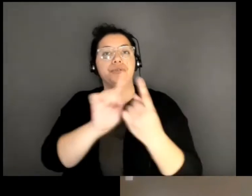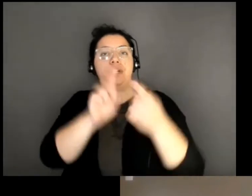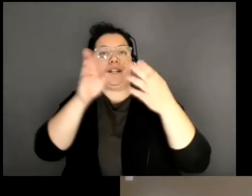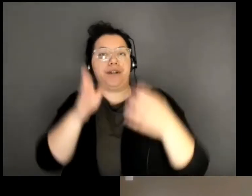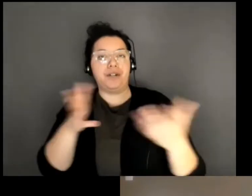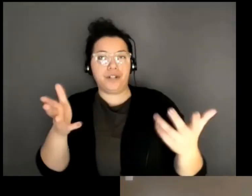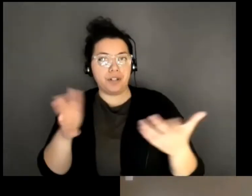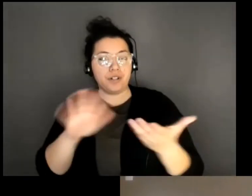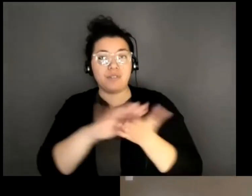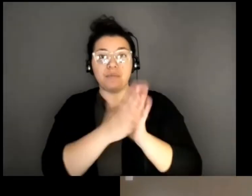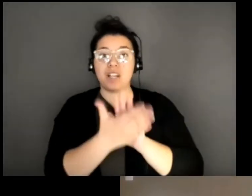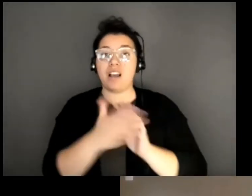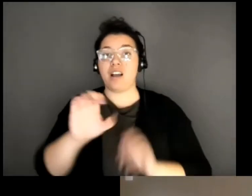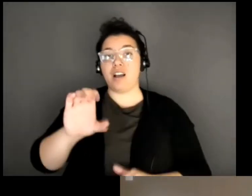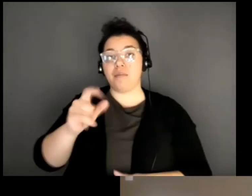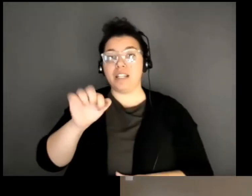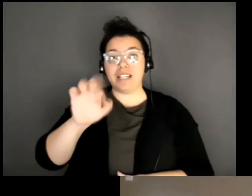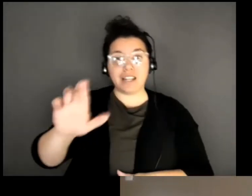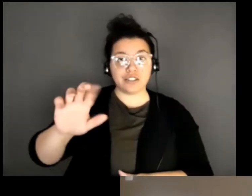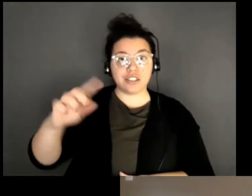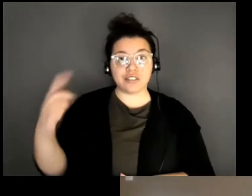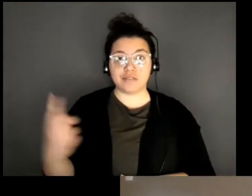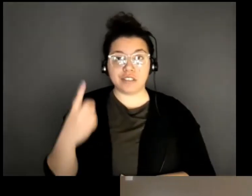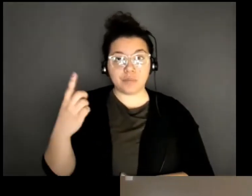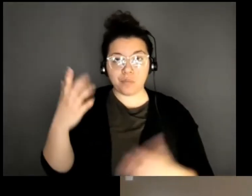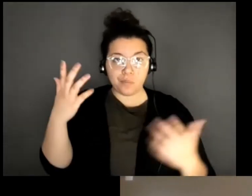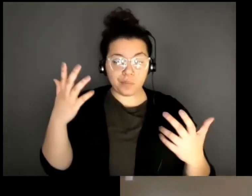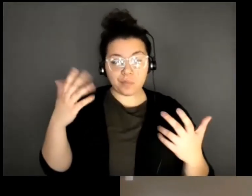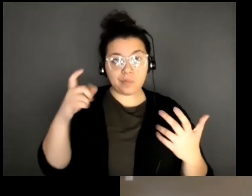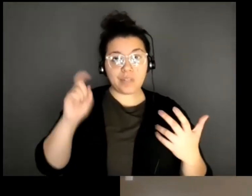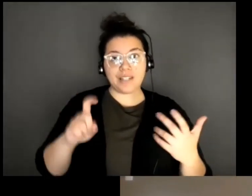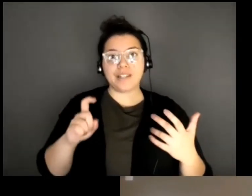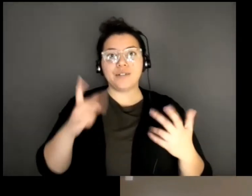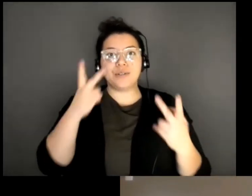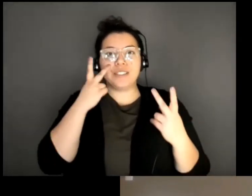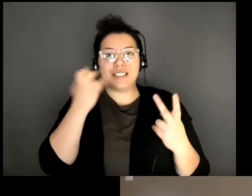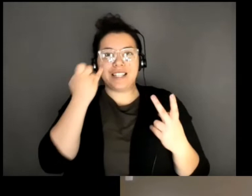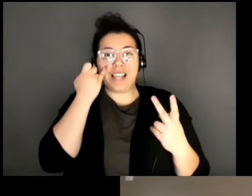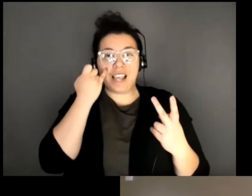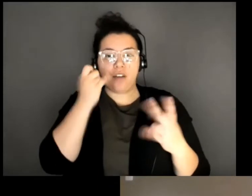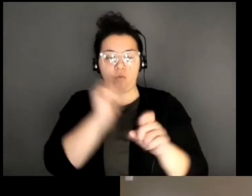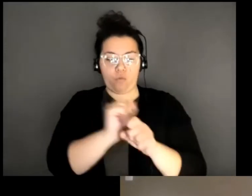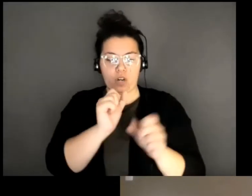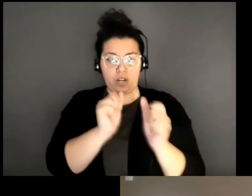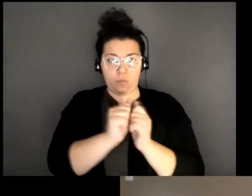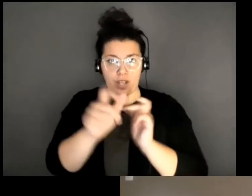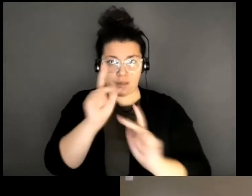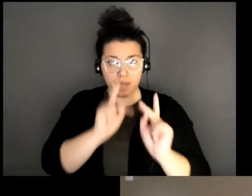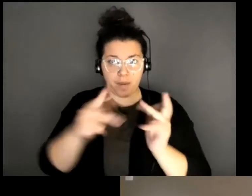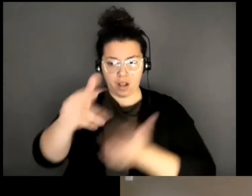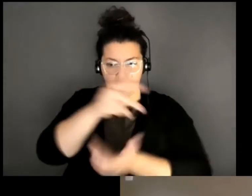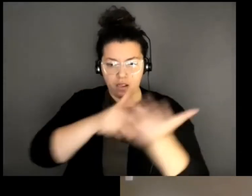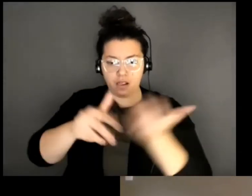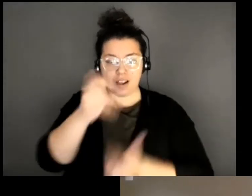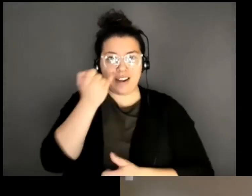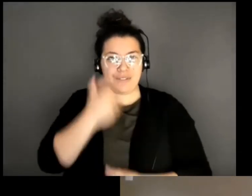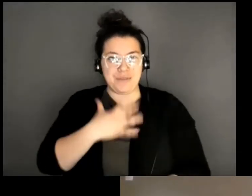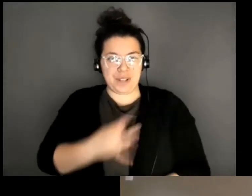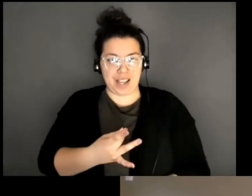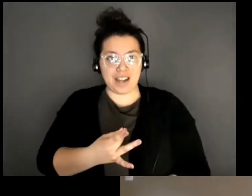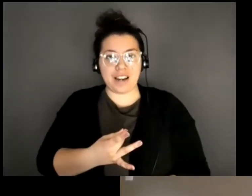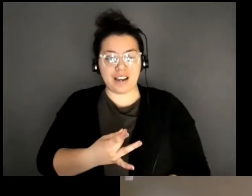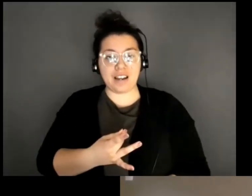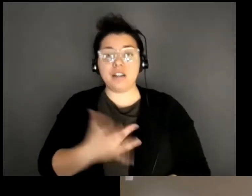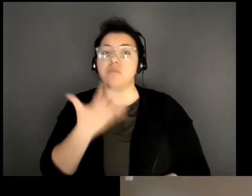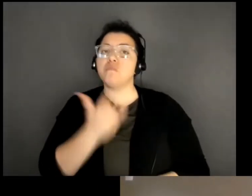be a cashier somewhere. You have to make sure that you're enjoying working with people, because at the end of the day, anybody can learn how to